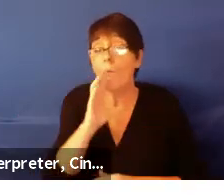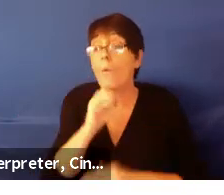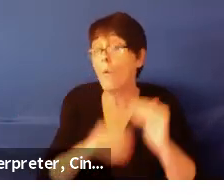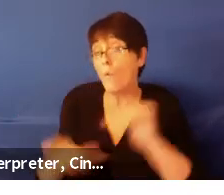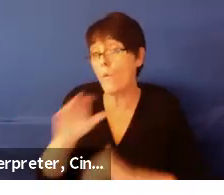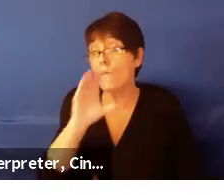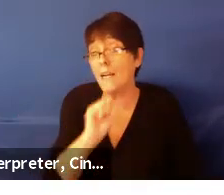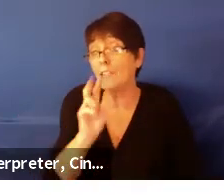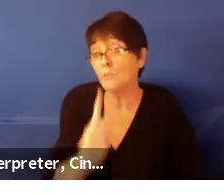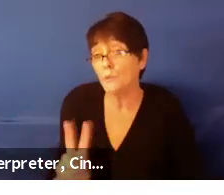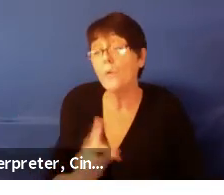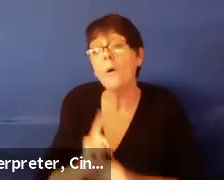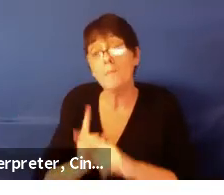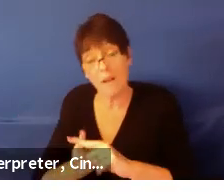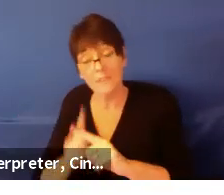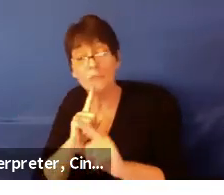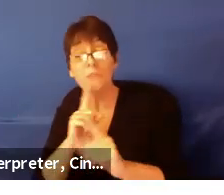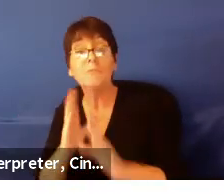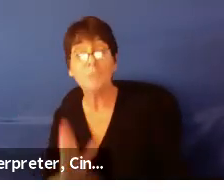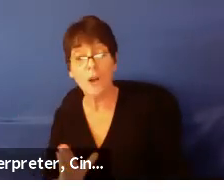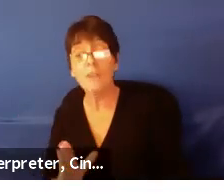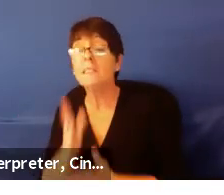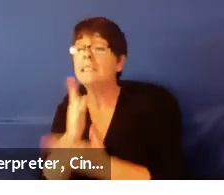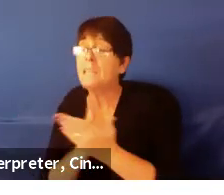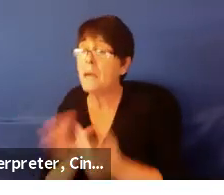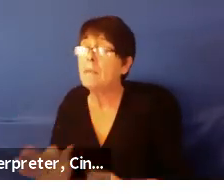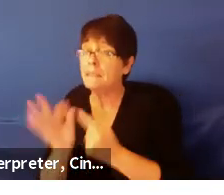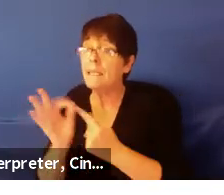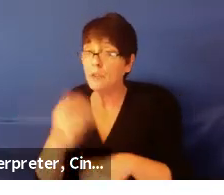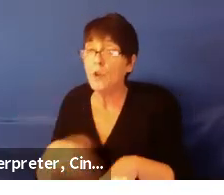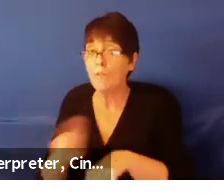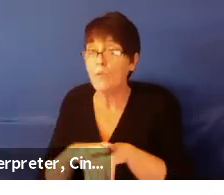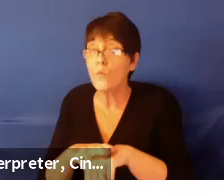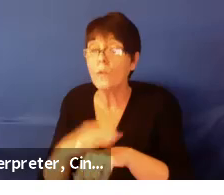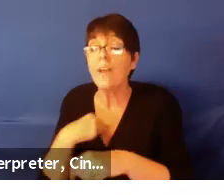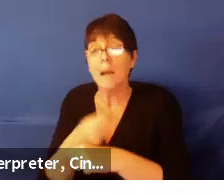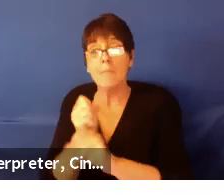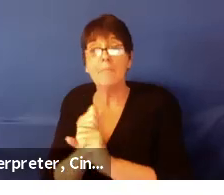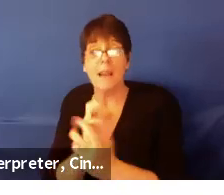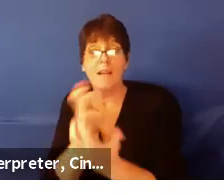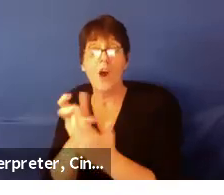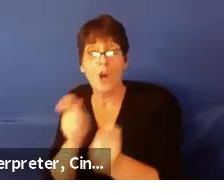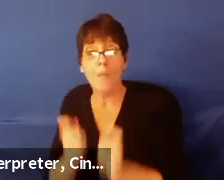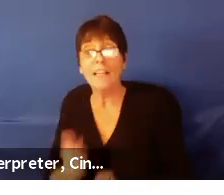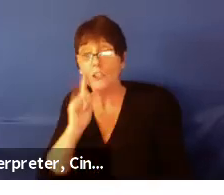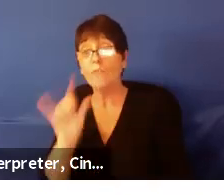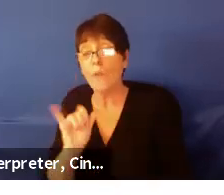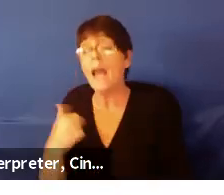and responders. There are some exceptions, of course, and we would have to make accommodation for that, and we